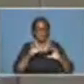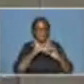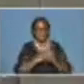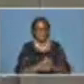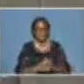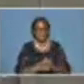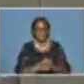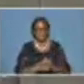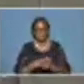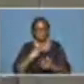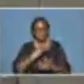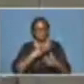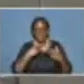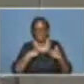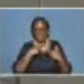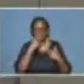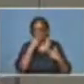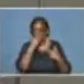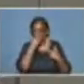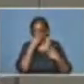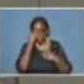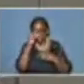have gangs in this country.